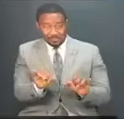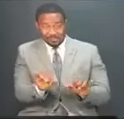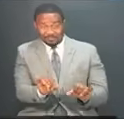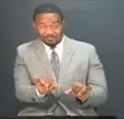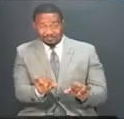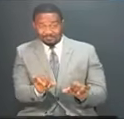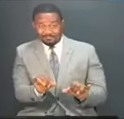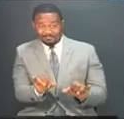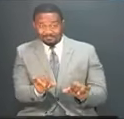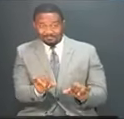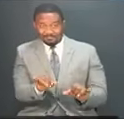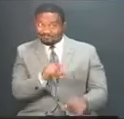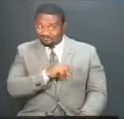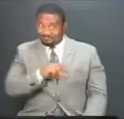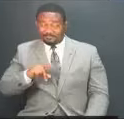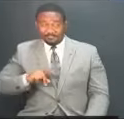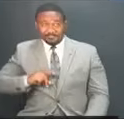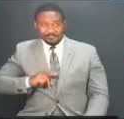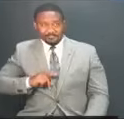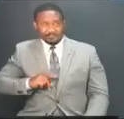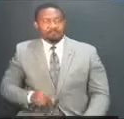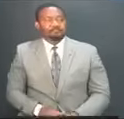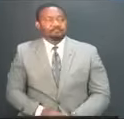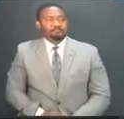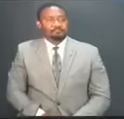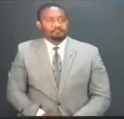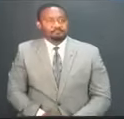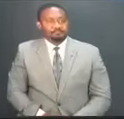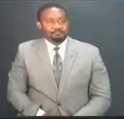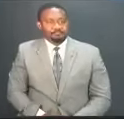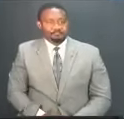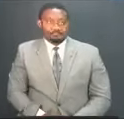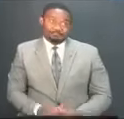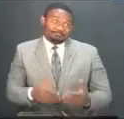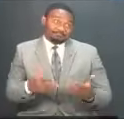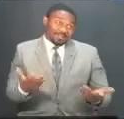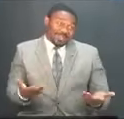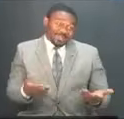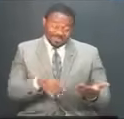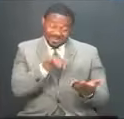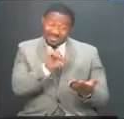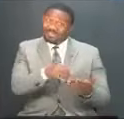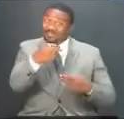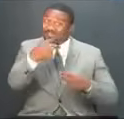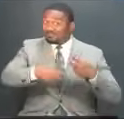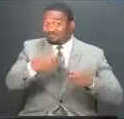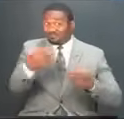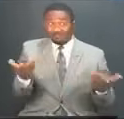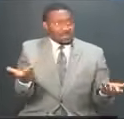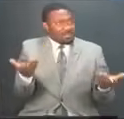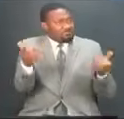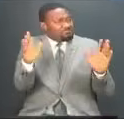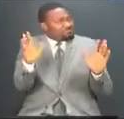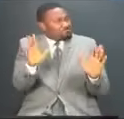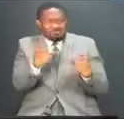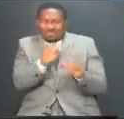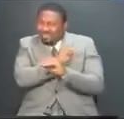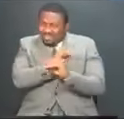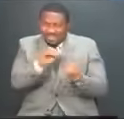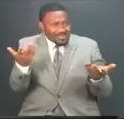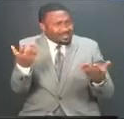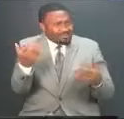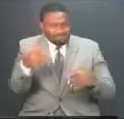in the chamber. So, Mr. Speaker, that is basically what it is. That's all. Nothing really